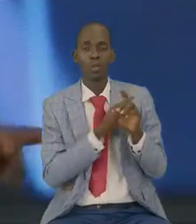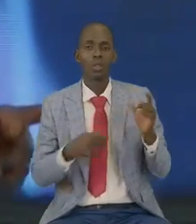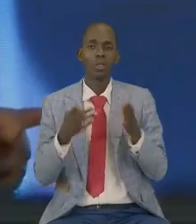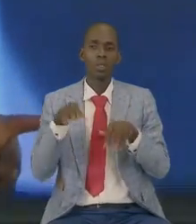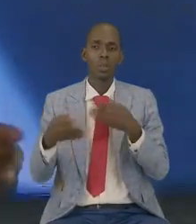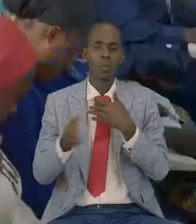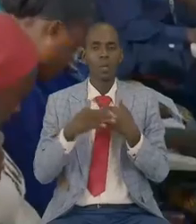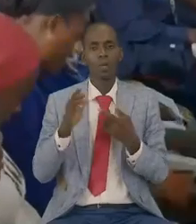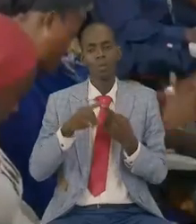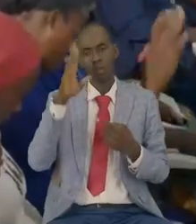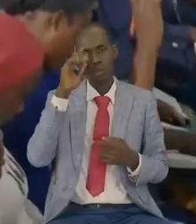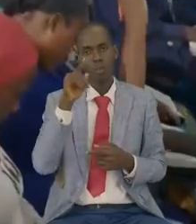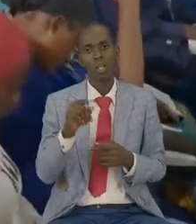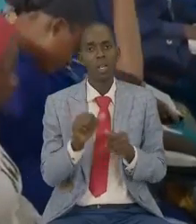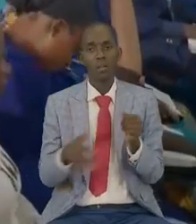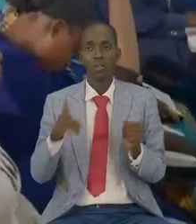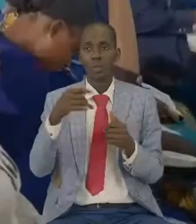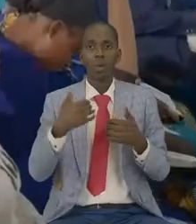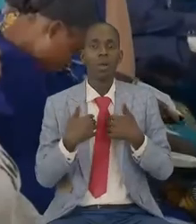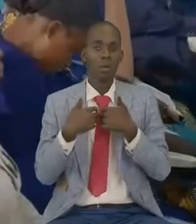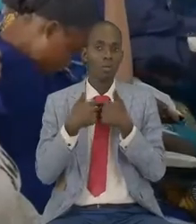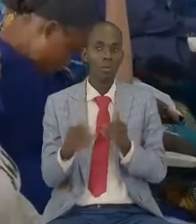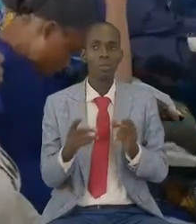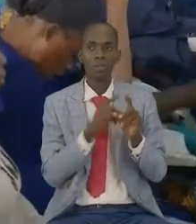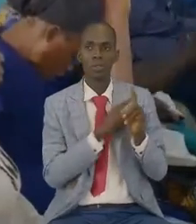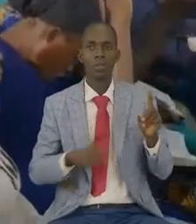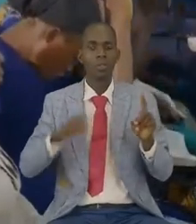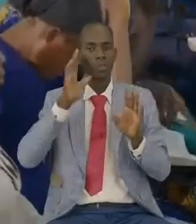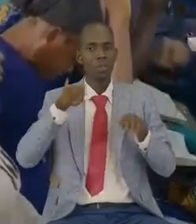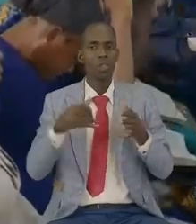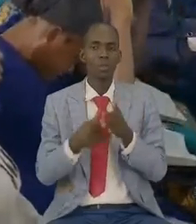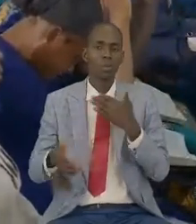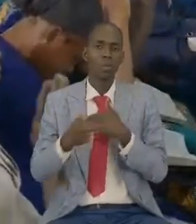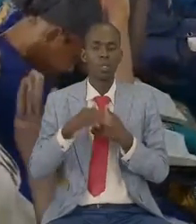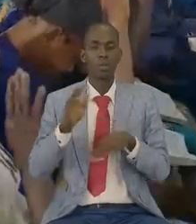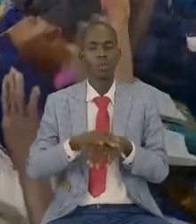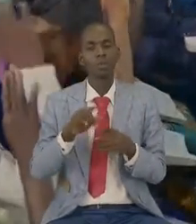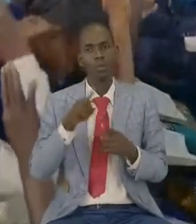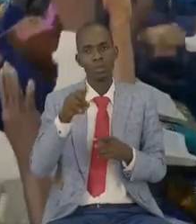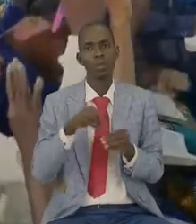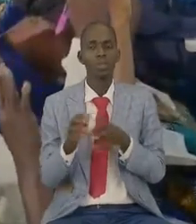unto him. Everything you have lost, the Lord will give back unto you.